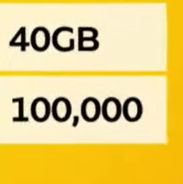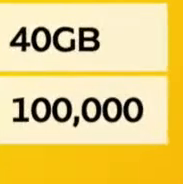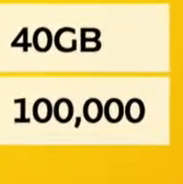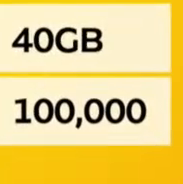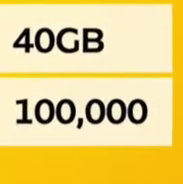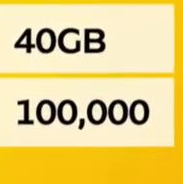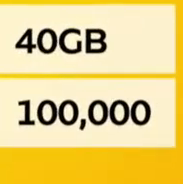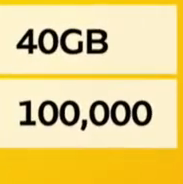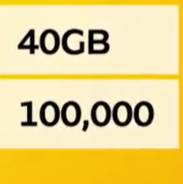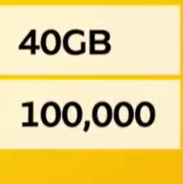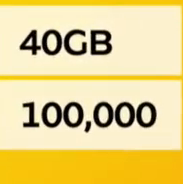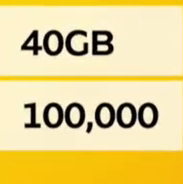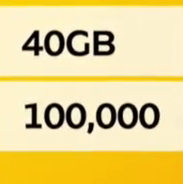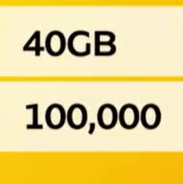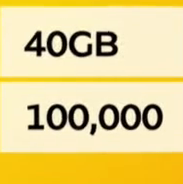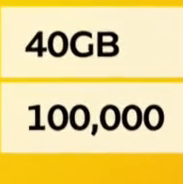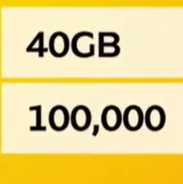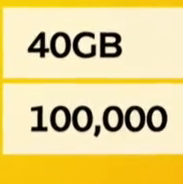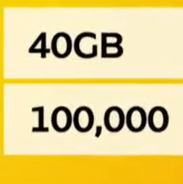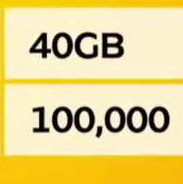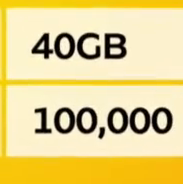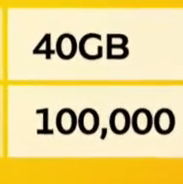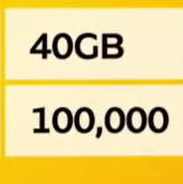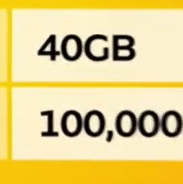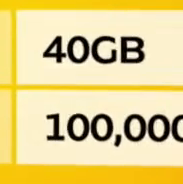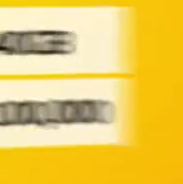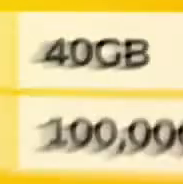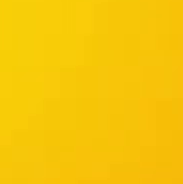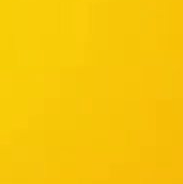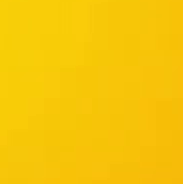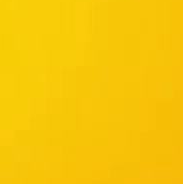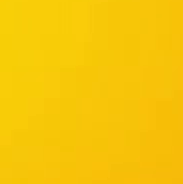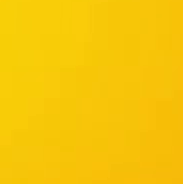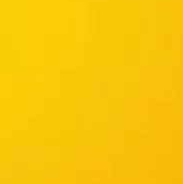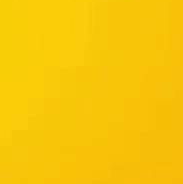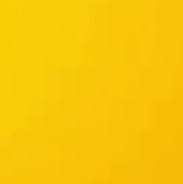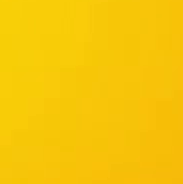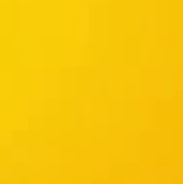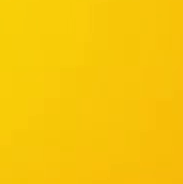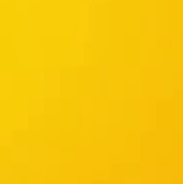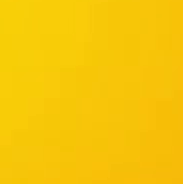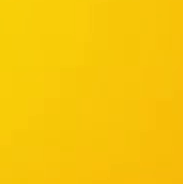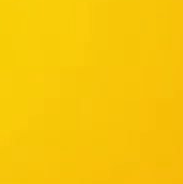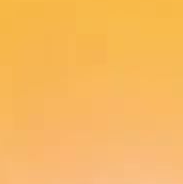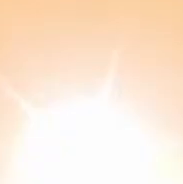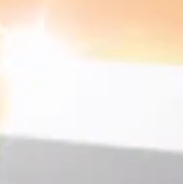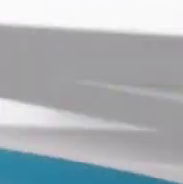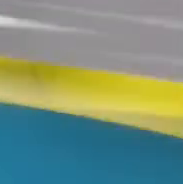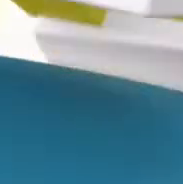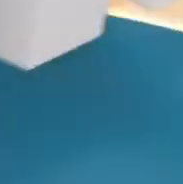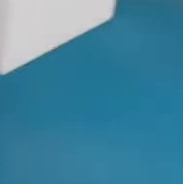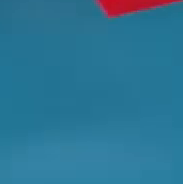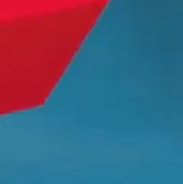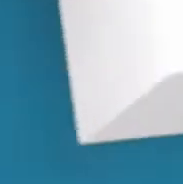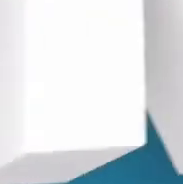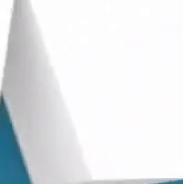Load MTN Freedom Bundles using My MTN app and enjoy the freedom to finish your data bundles.